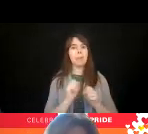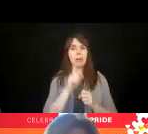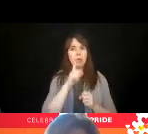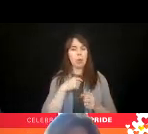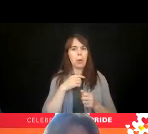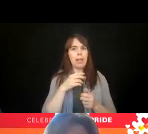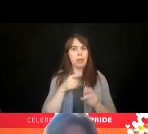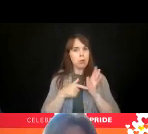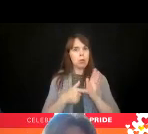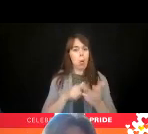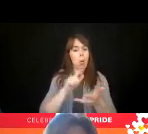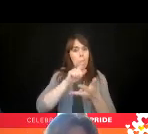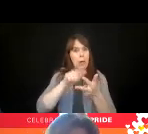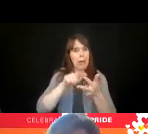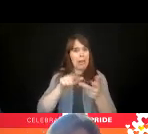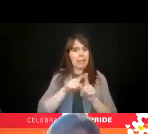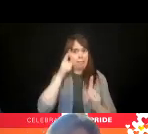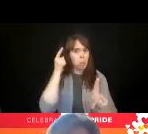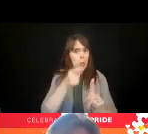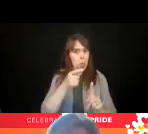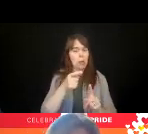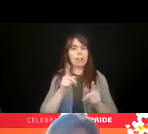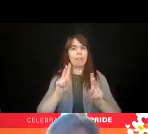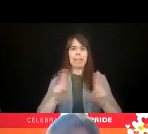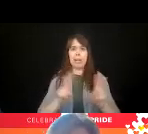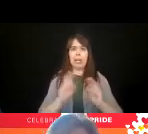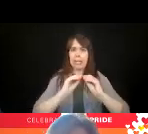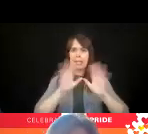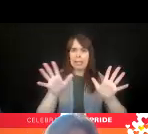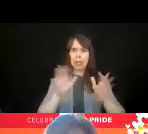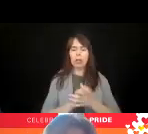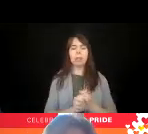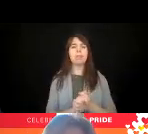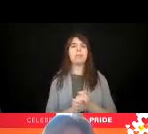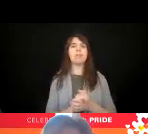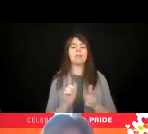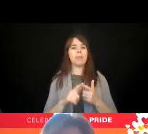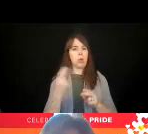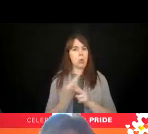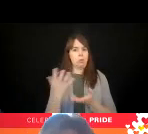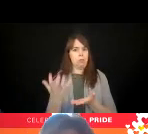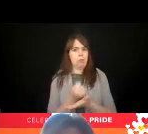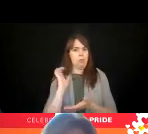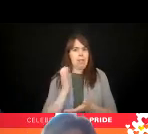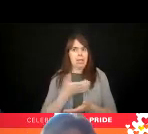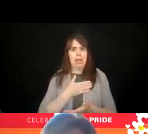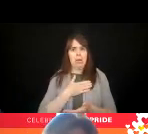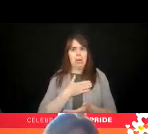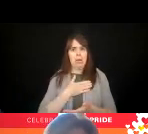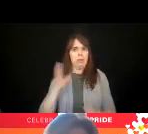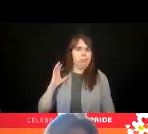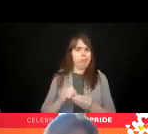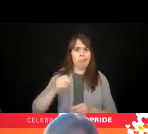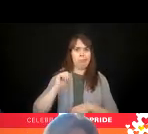very clearly with both internal and external stakeholders, and leverage our storied history and the